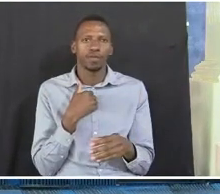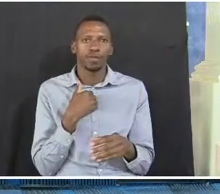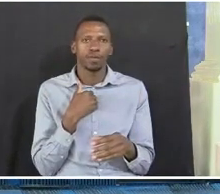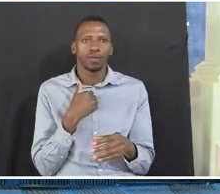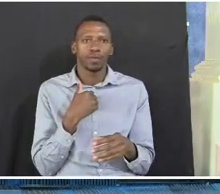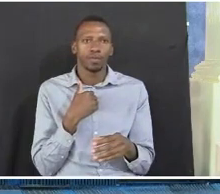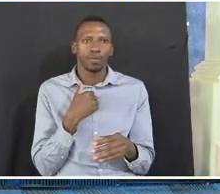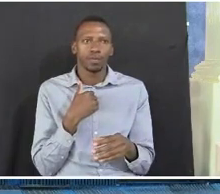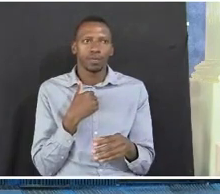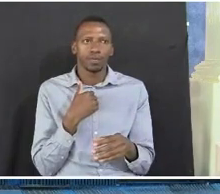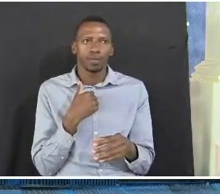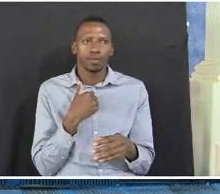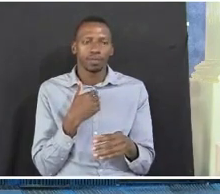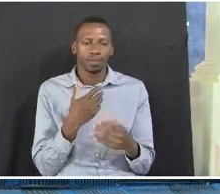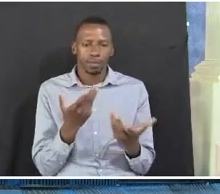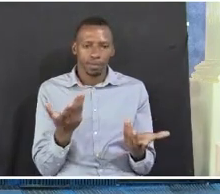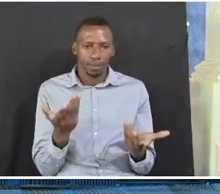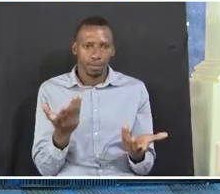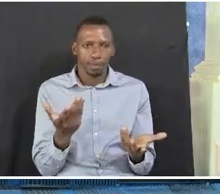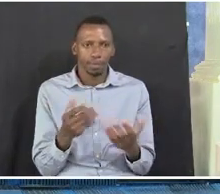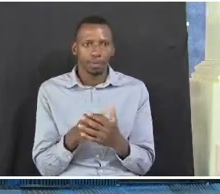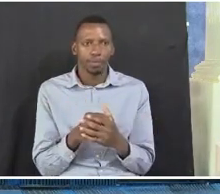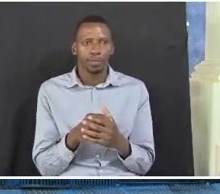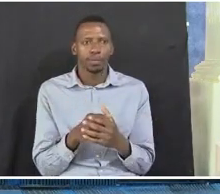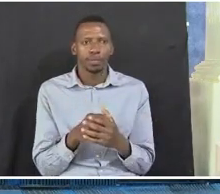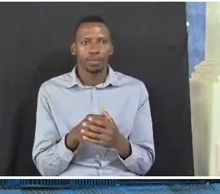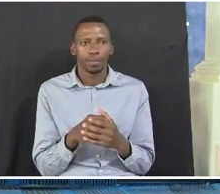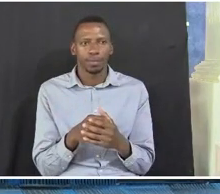mercy of toys vinanyonya.